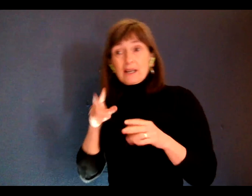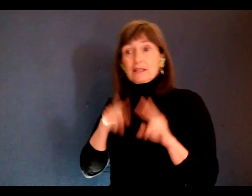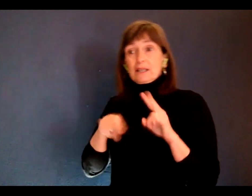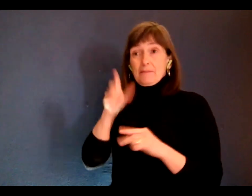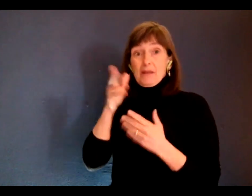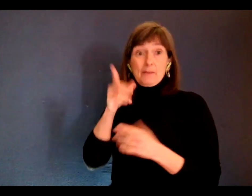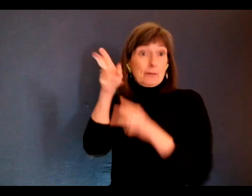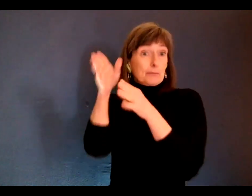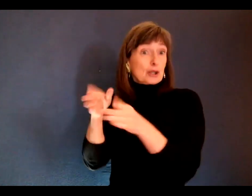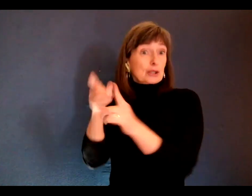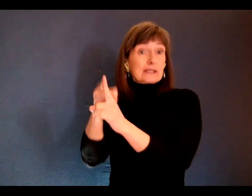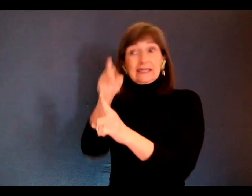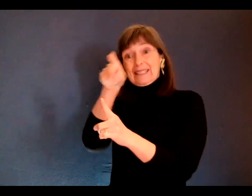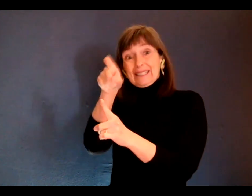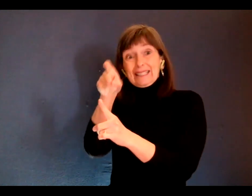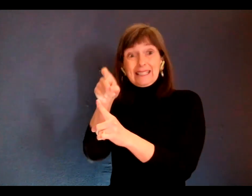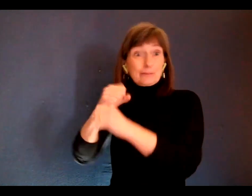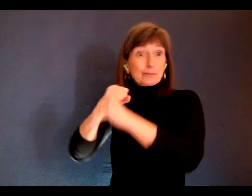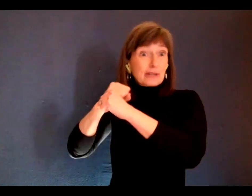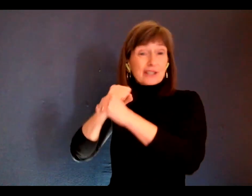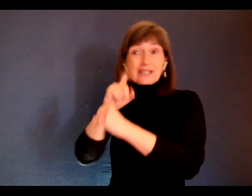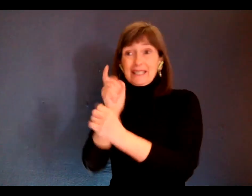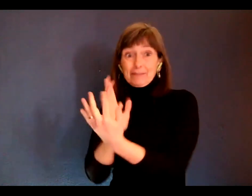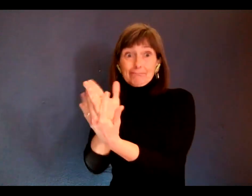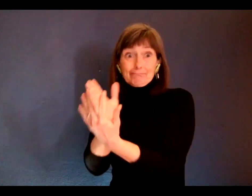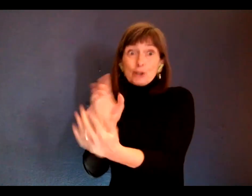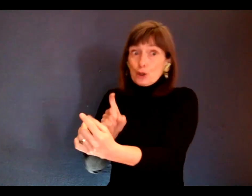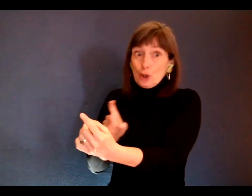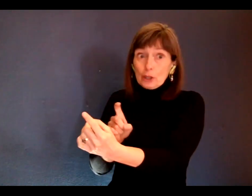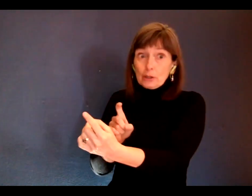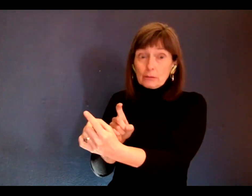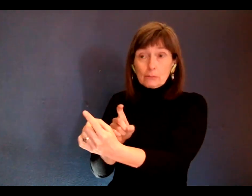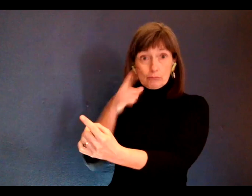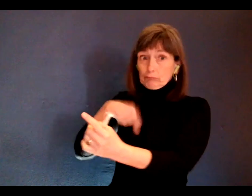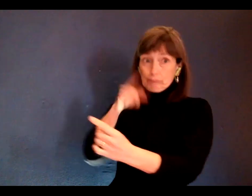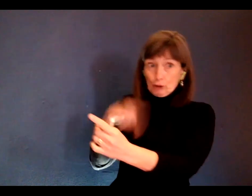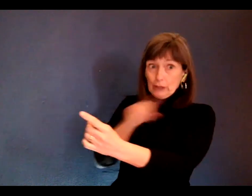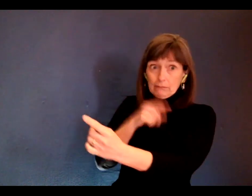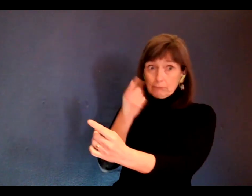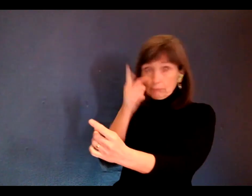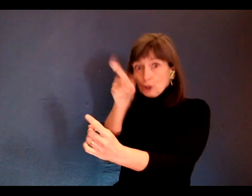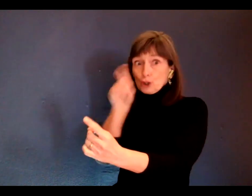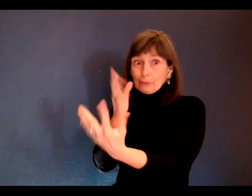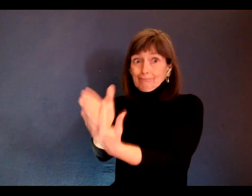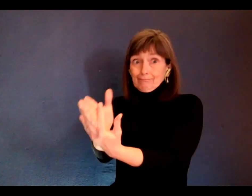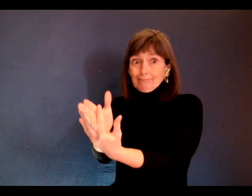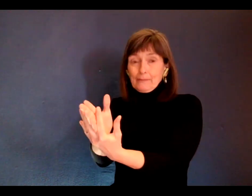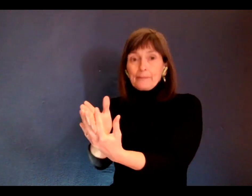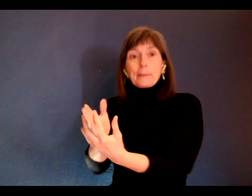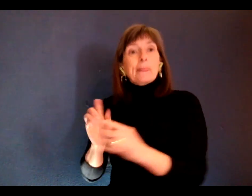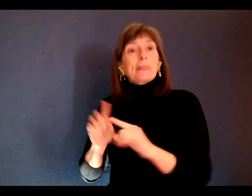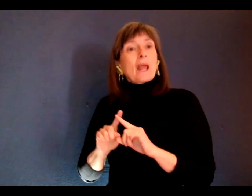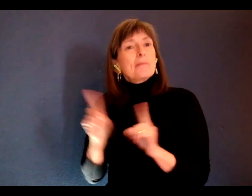need of protective intervention, and that should happen, and we all agree with that, but the